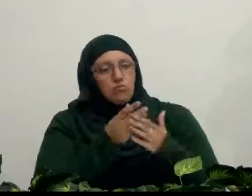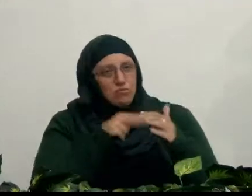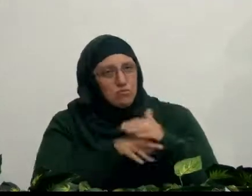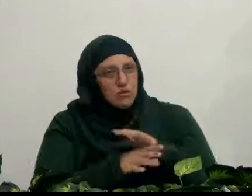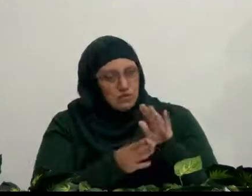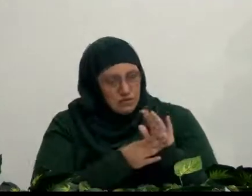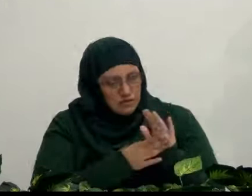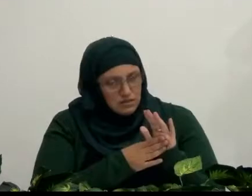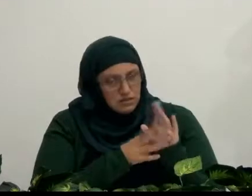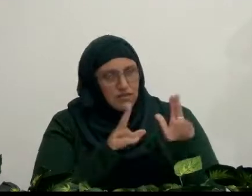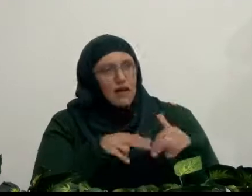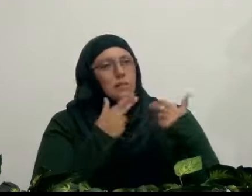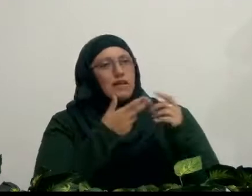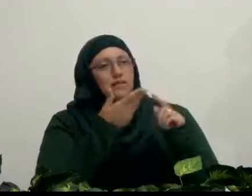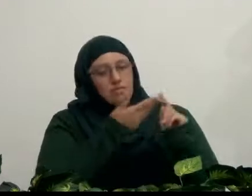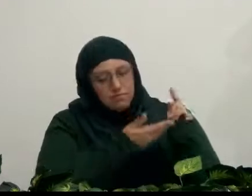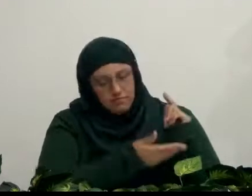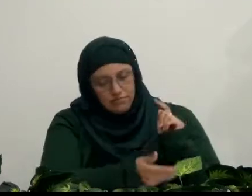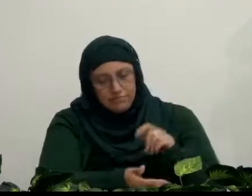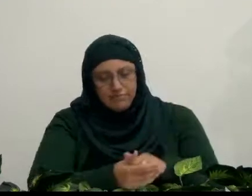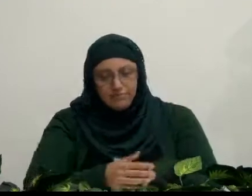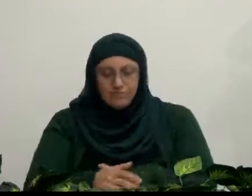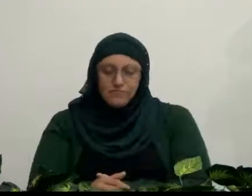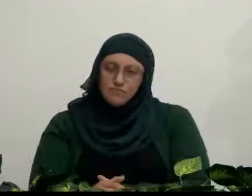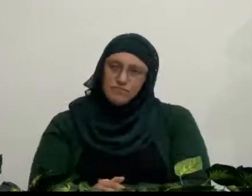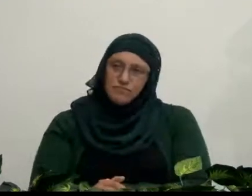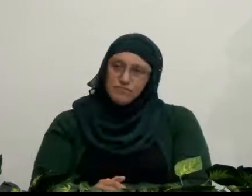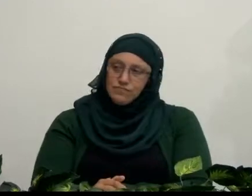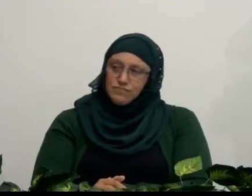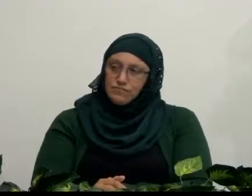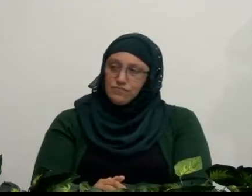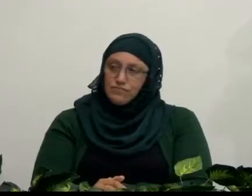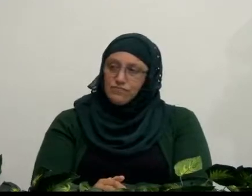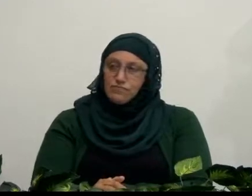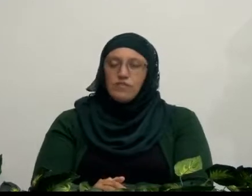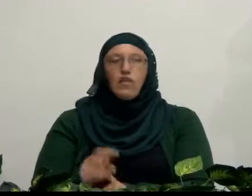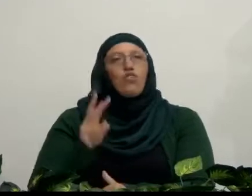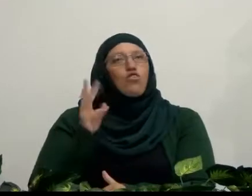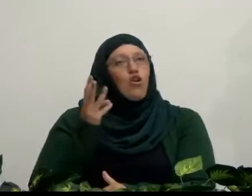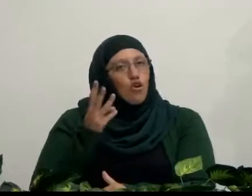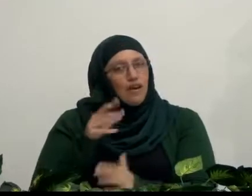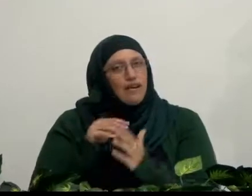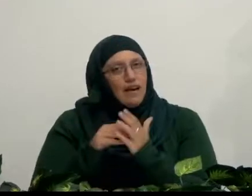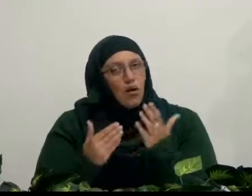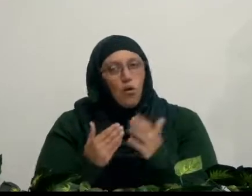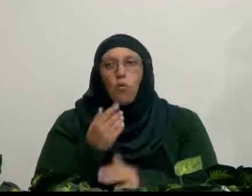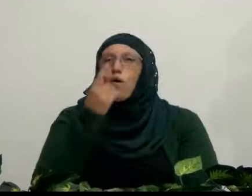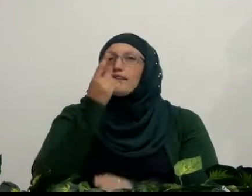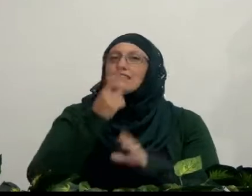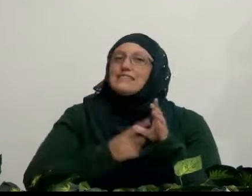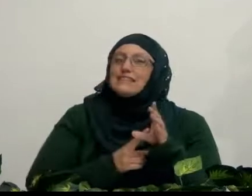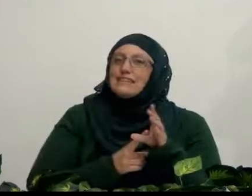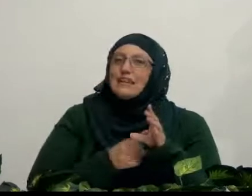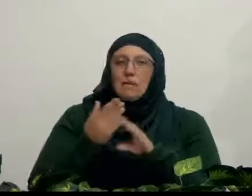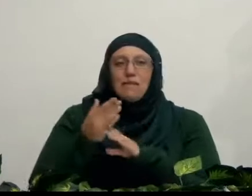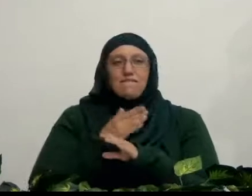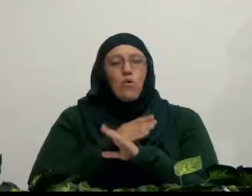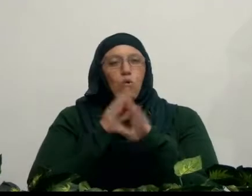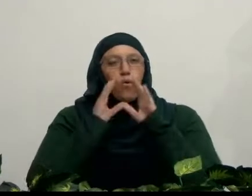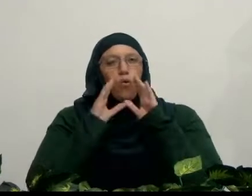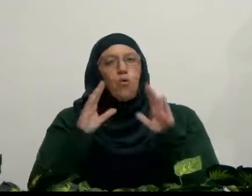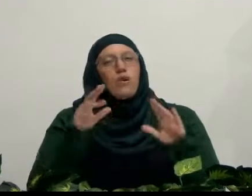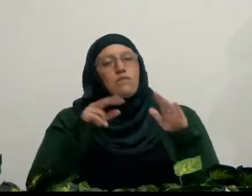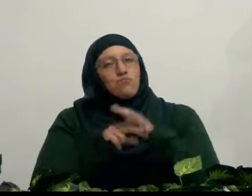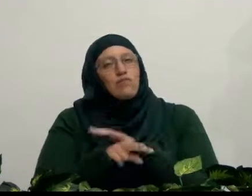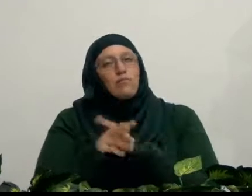Allahumma salli ala Muhammad wa ala Muhammad wa ajjal farajum. Further down, this is now 1 year before the demise of the Holy Prophet of Islam.